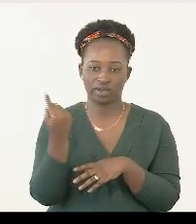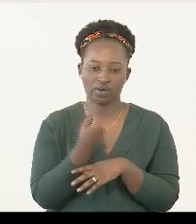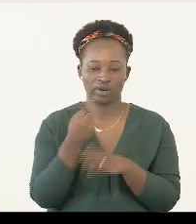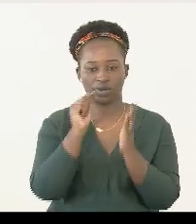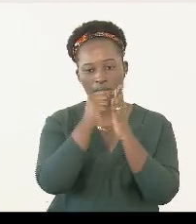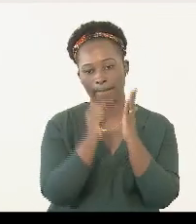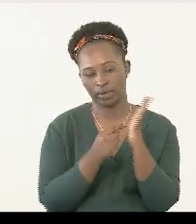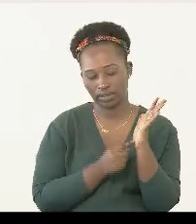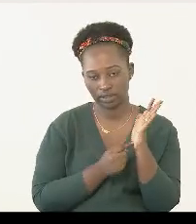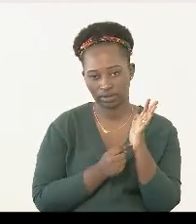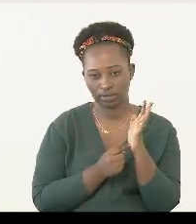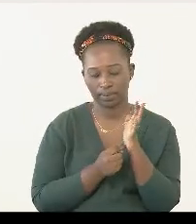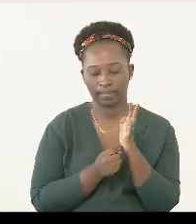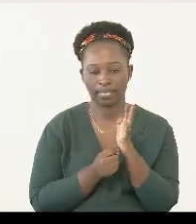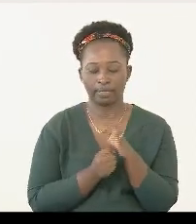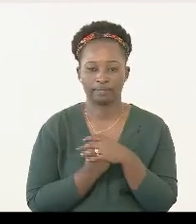components.